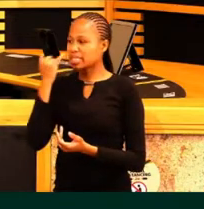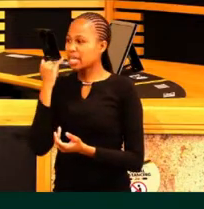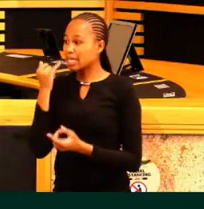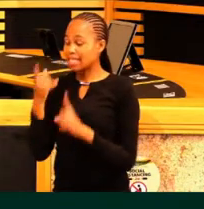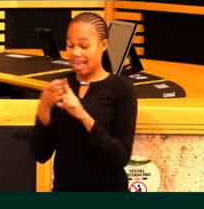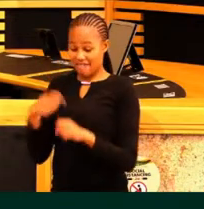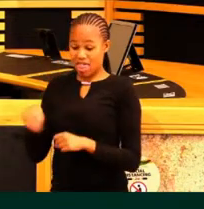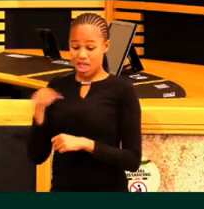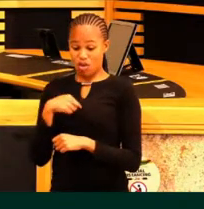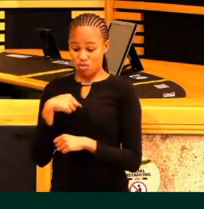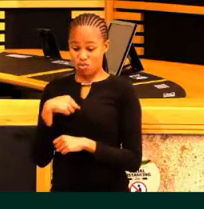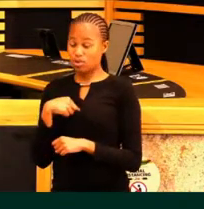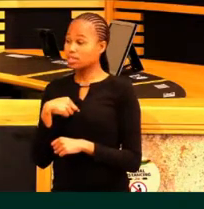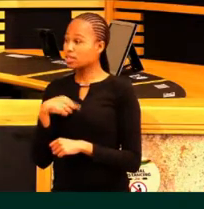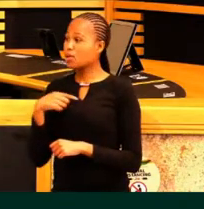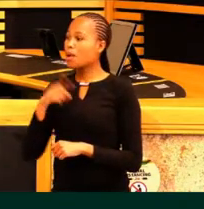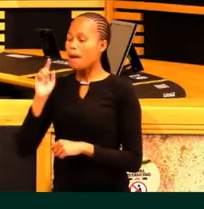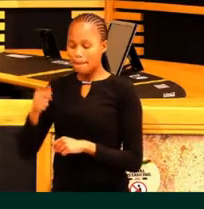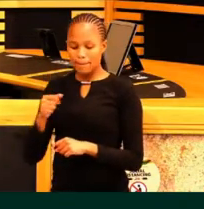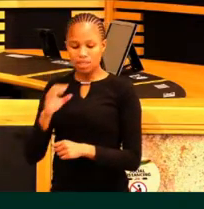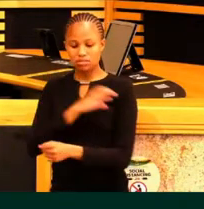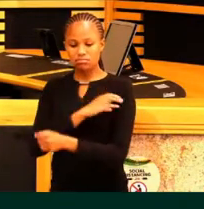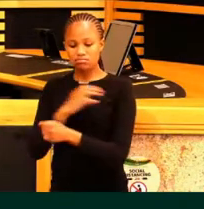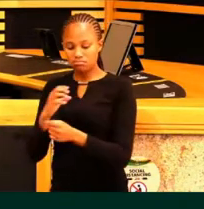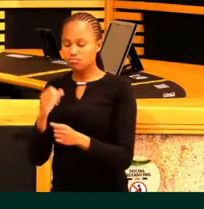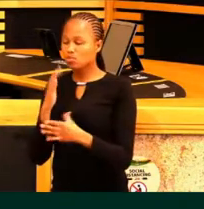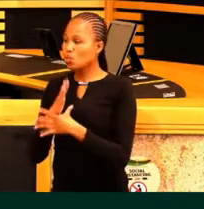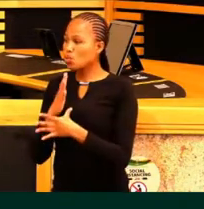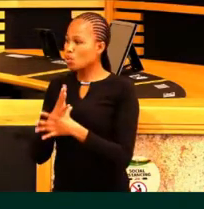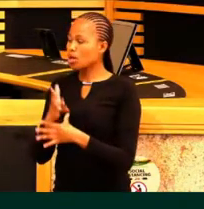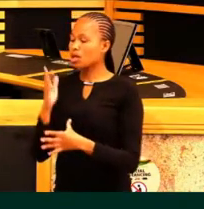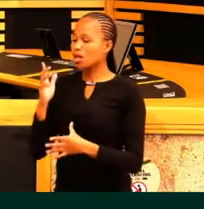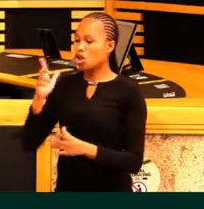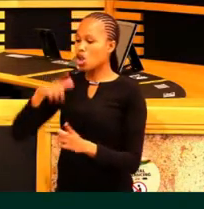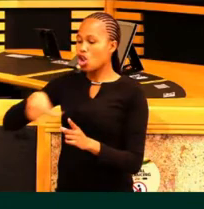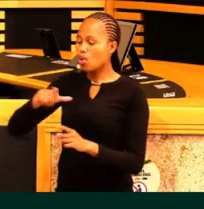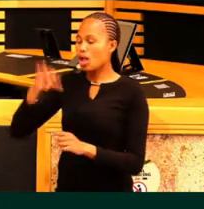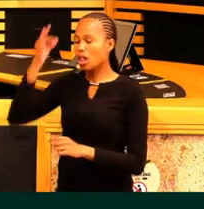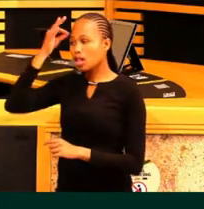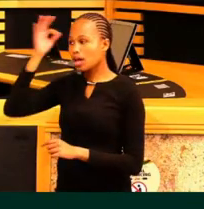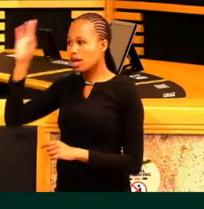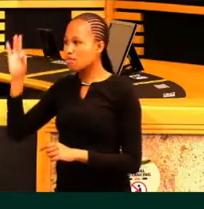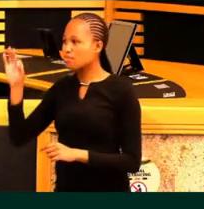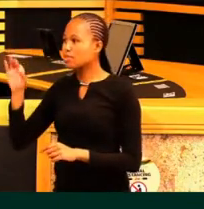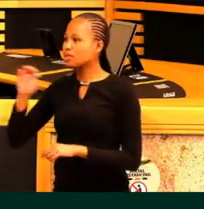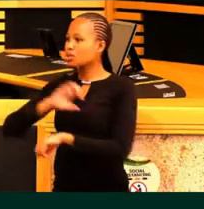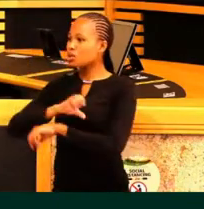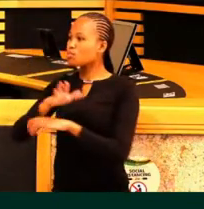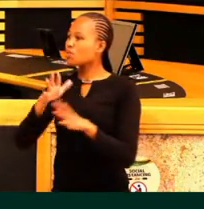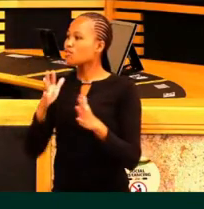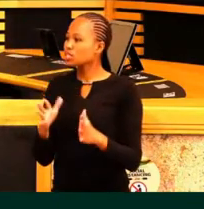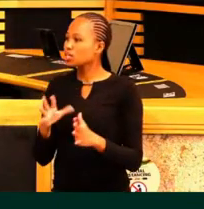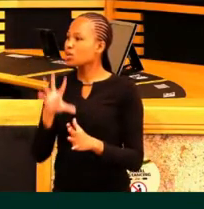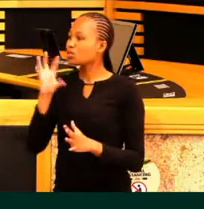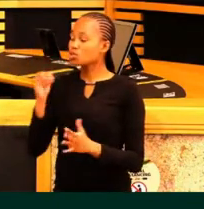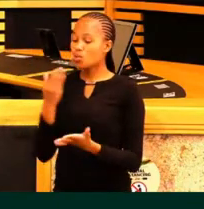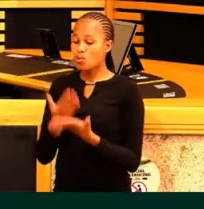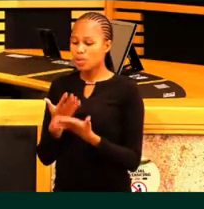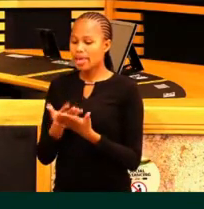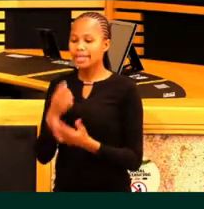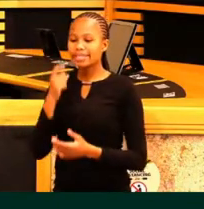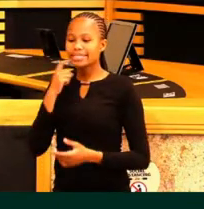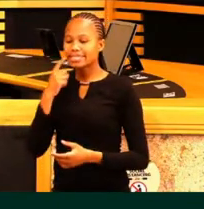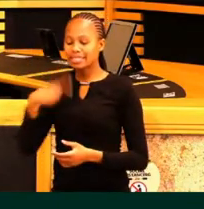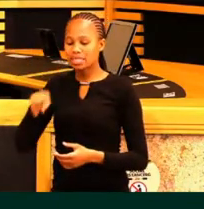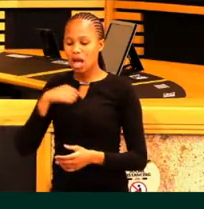we need to strengthen working relations in the security cluster at local government level provincials so that it becomes easy for